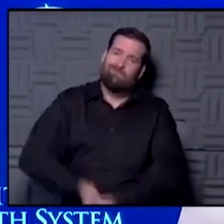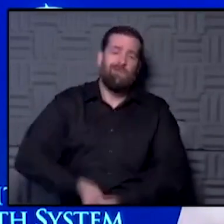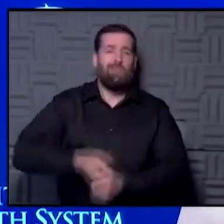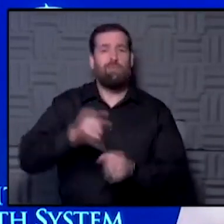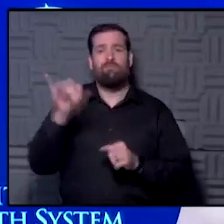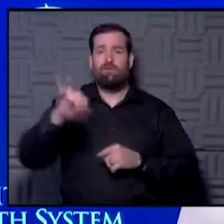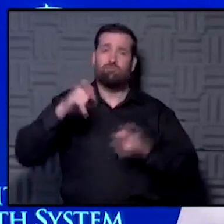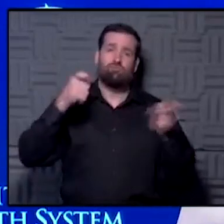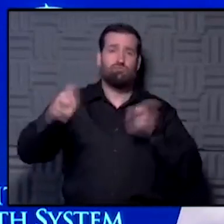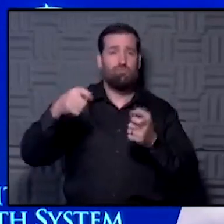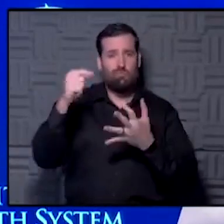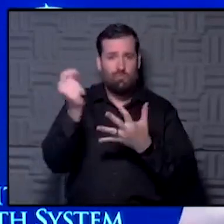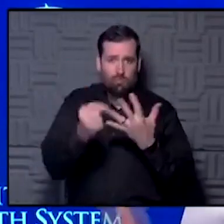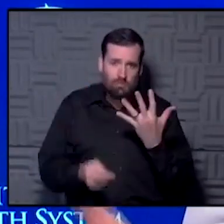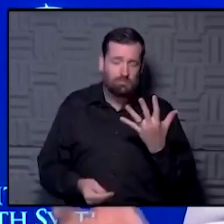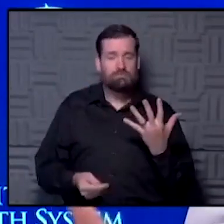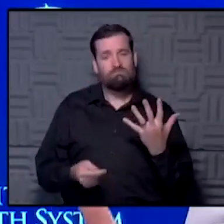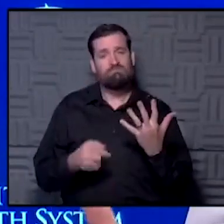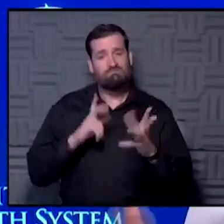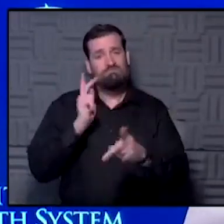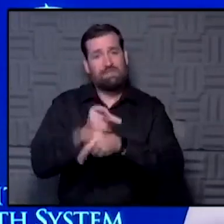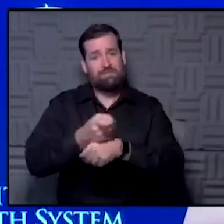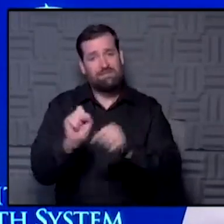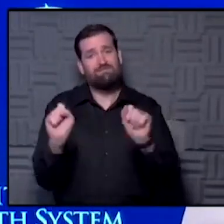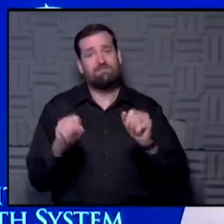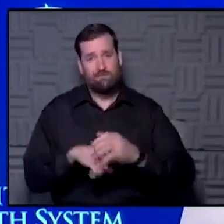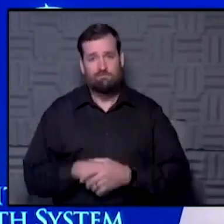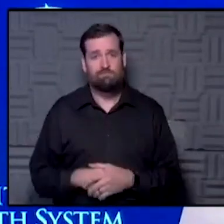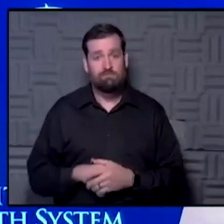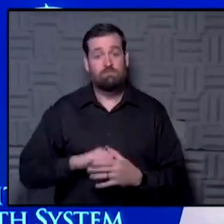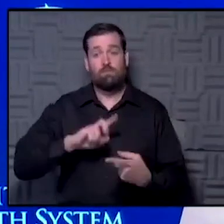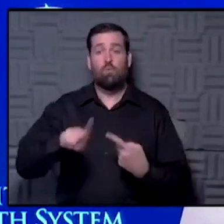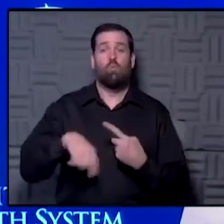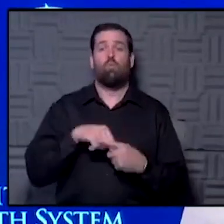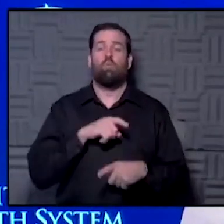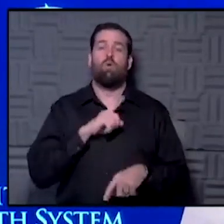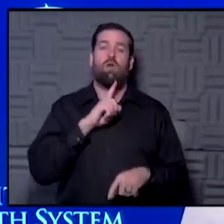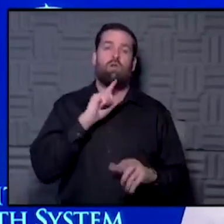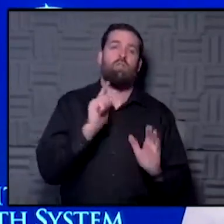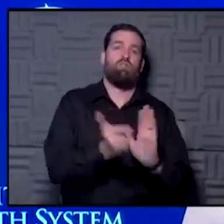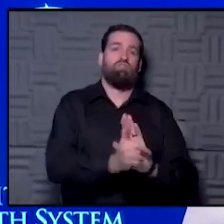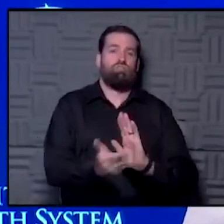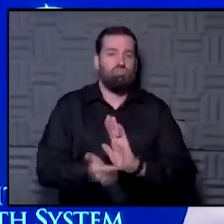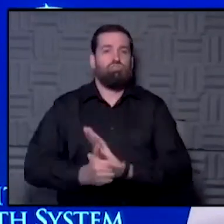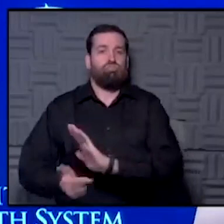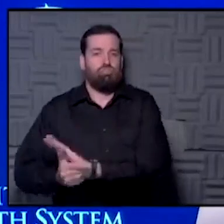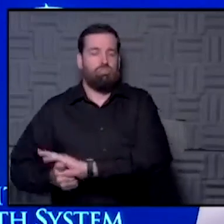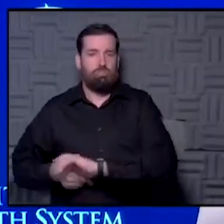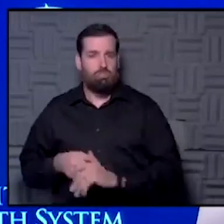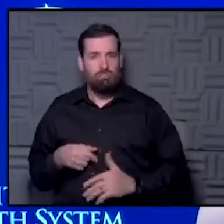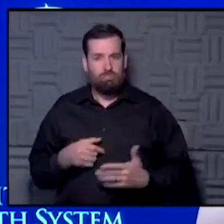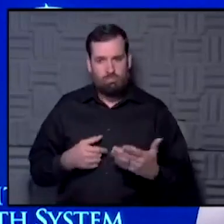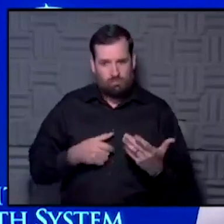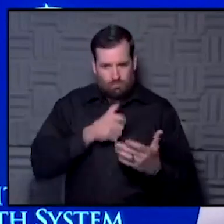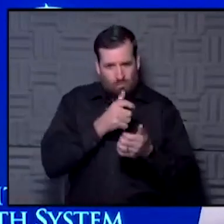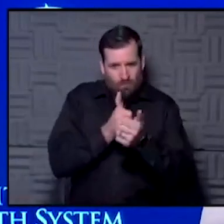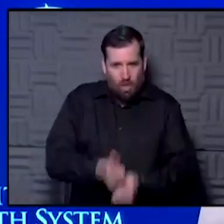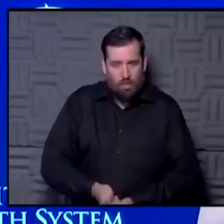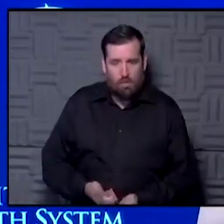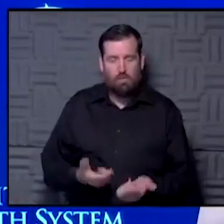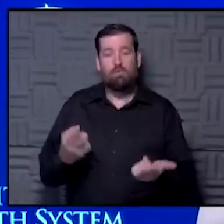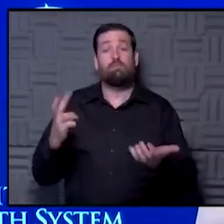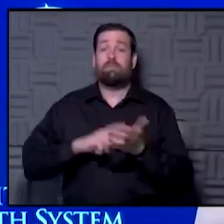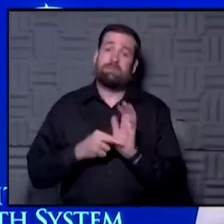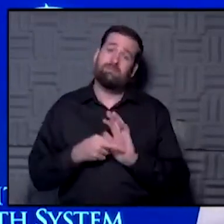infection control, it really helps keep you safe. And when you violate those rules on a regular basis, the coronavirus, you're just